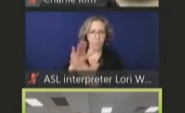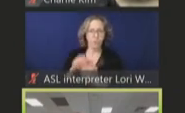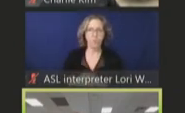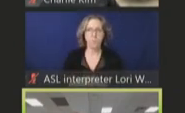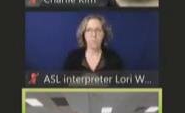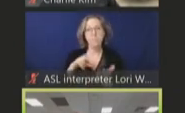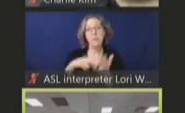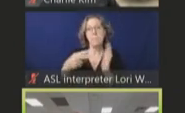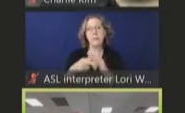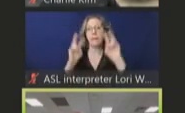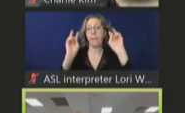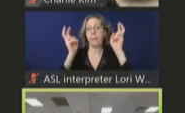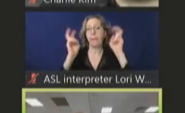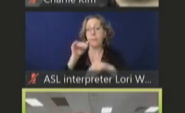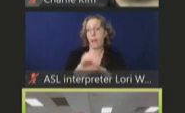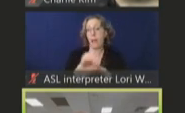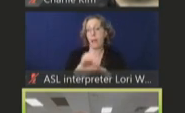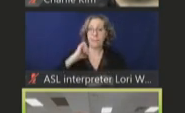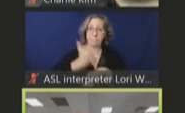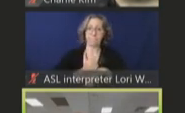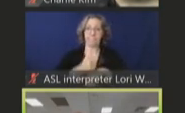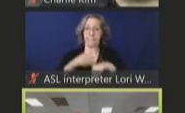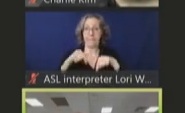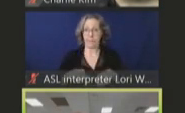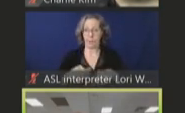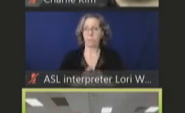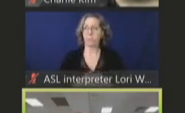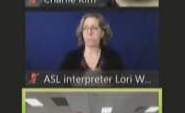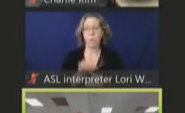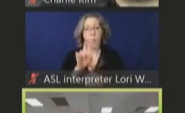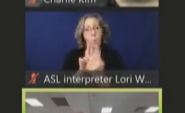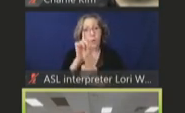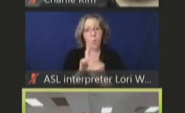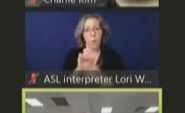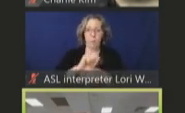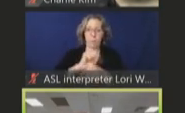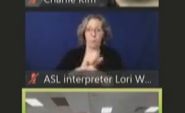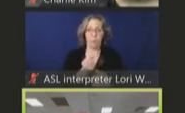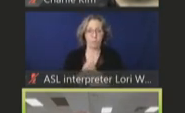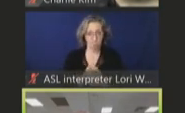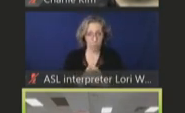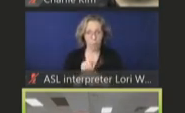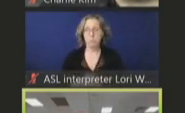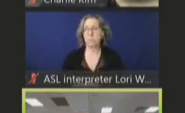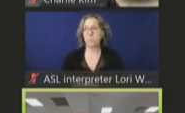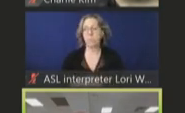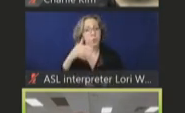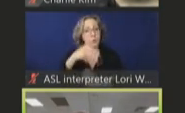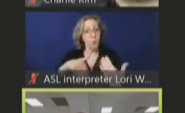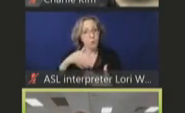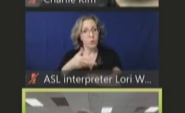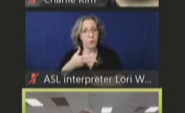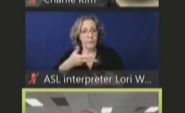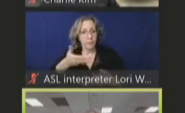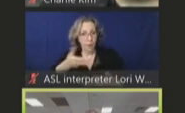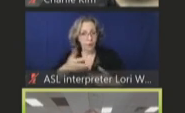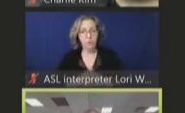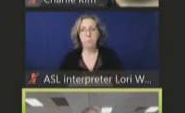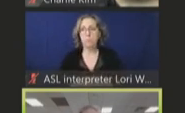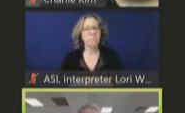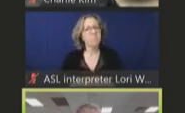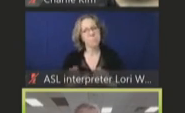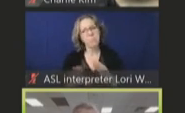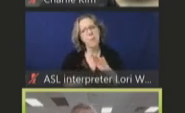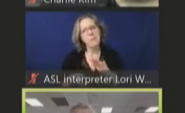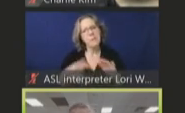theme nights we have here at Fenway, one-on-one employee support, social interactions, we are basically,